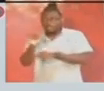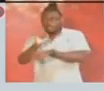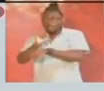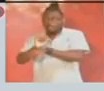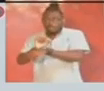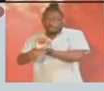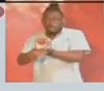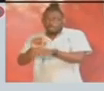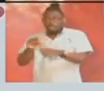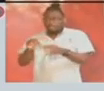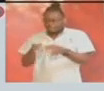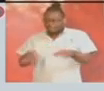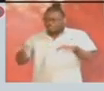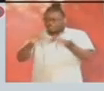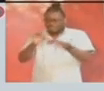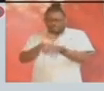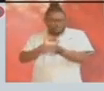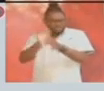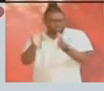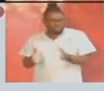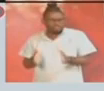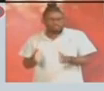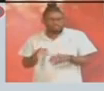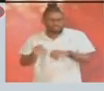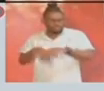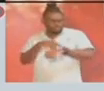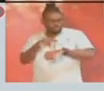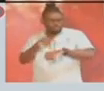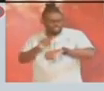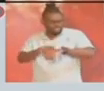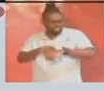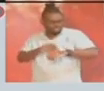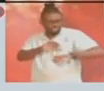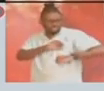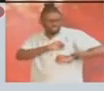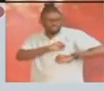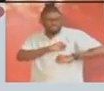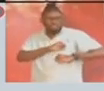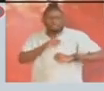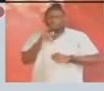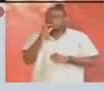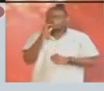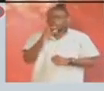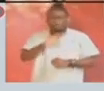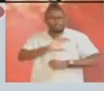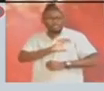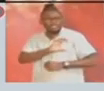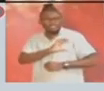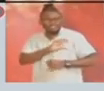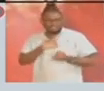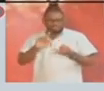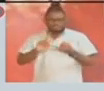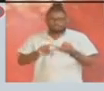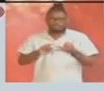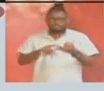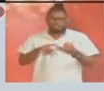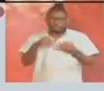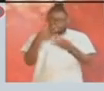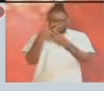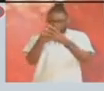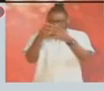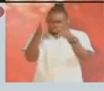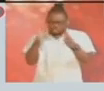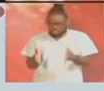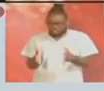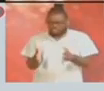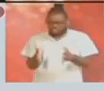of national security. This will include frontline police, frontline prisons, frontline